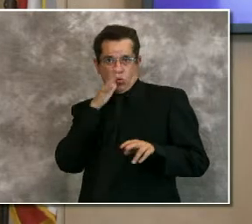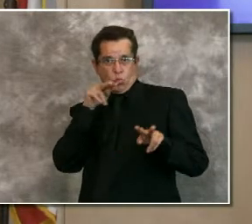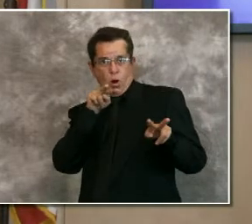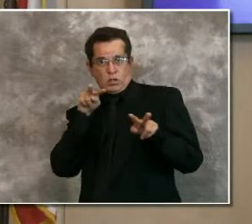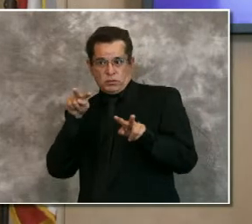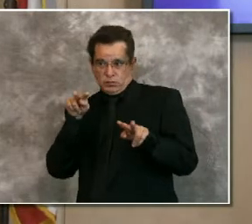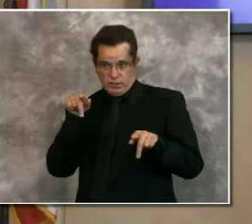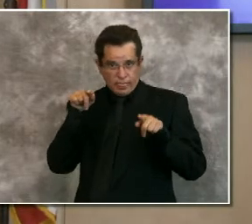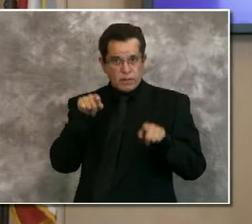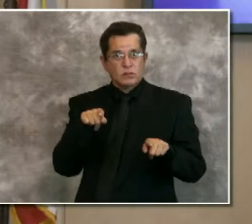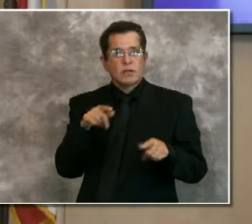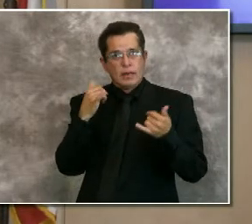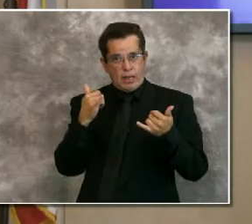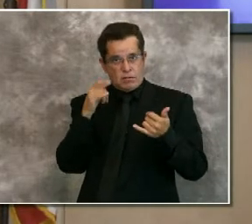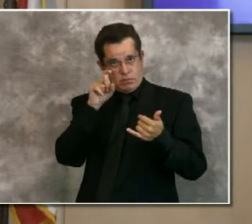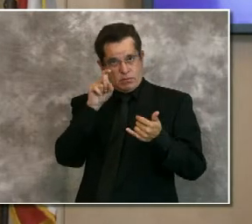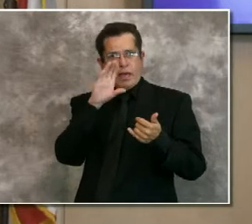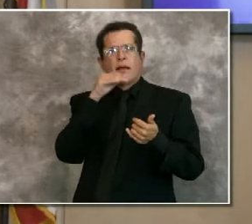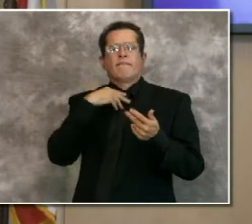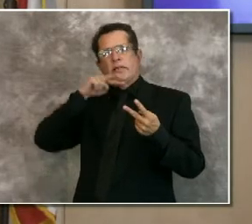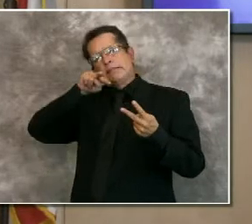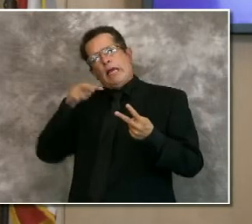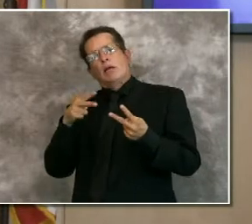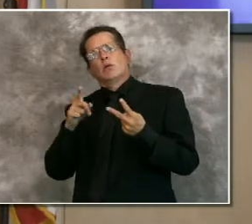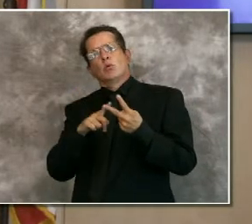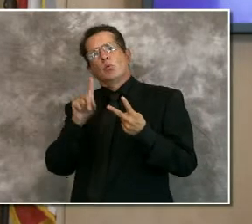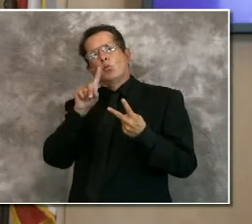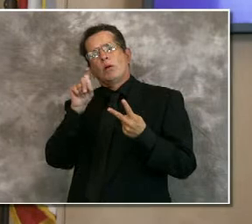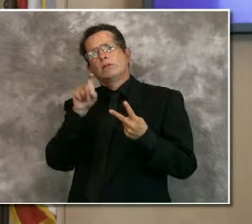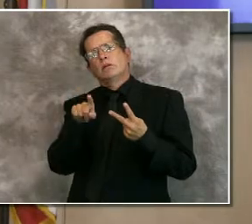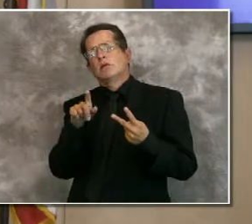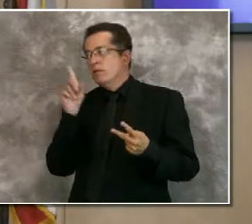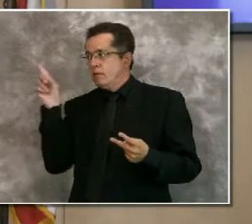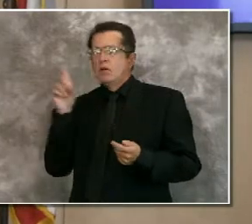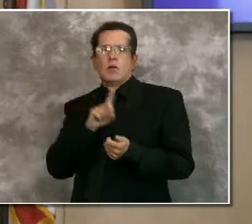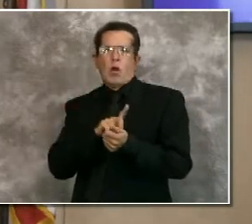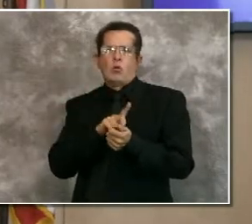this? And then I have a second question. Okay, Dr. Wooten.